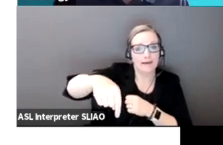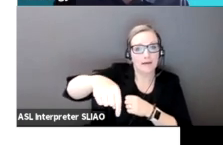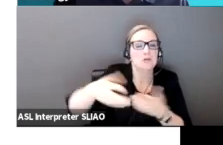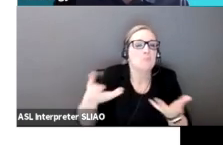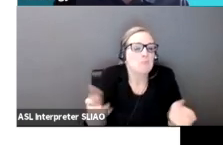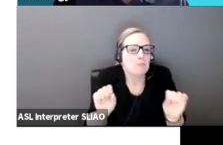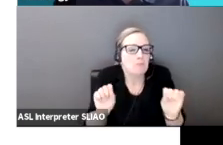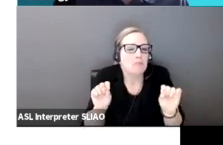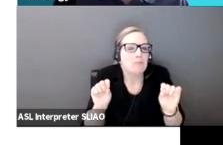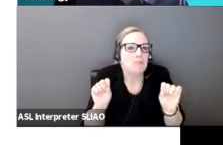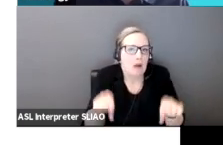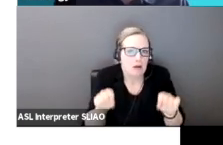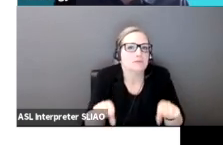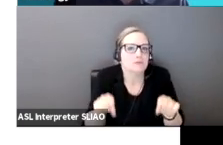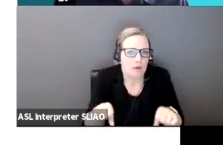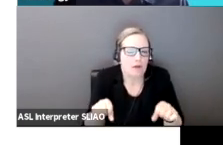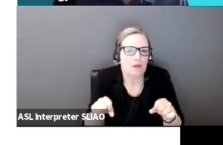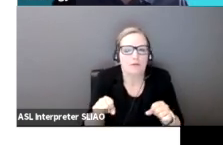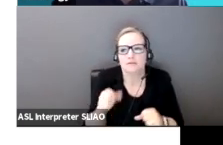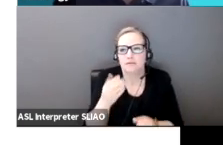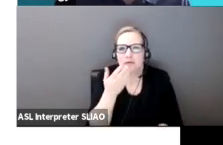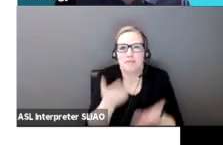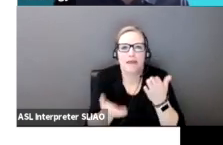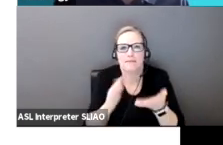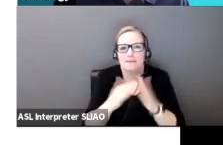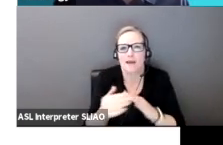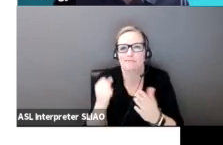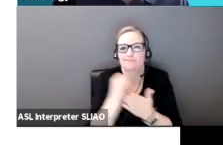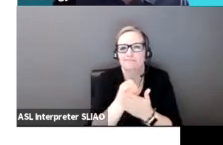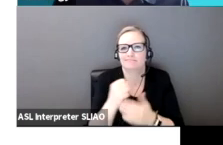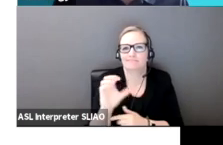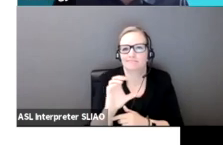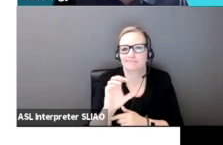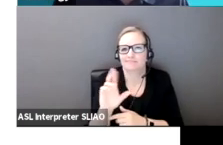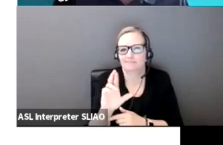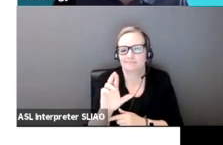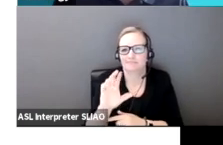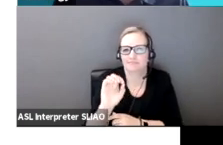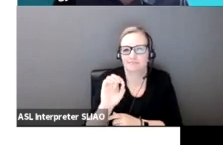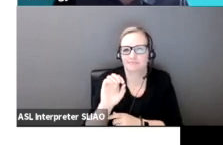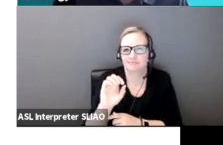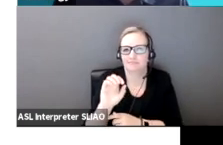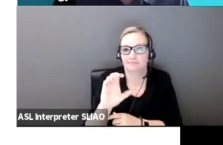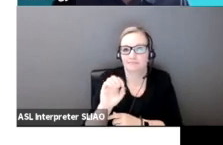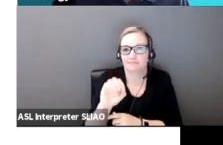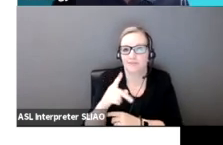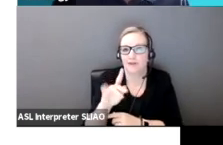be able to claim a copyright, although that perhaps in the 3D printing